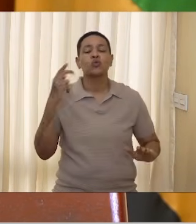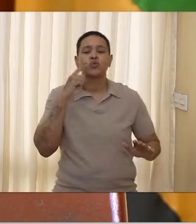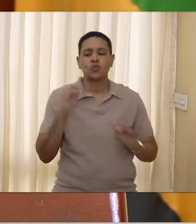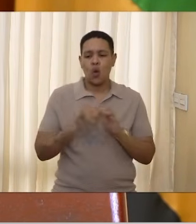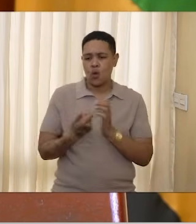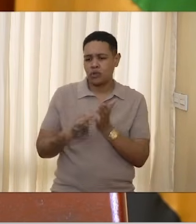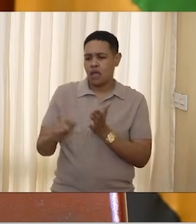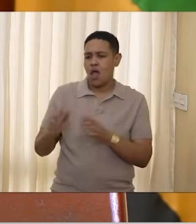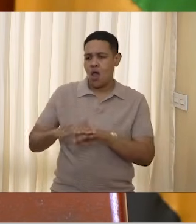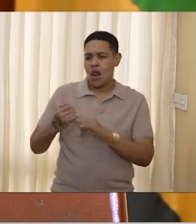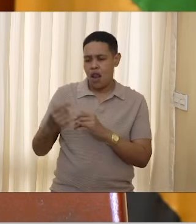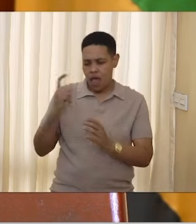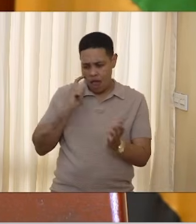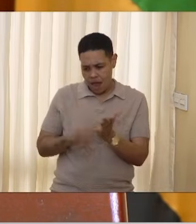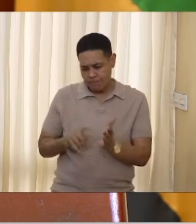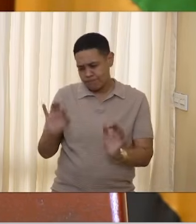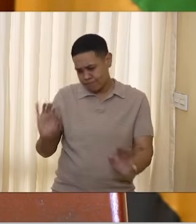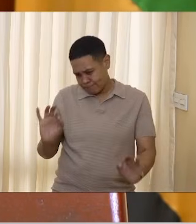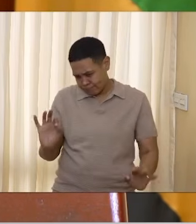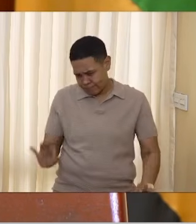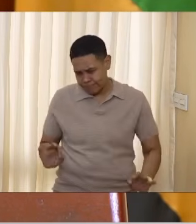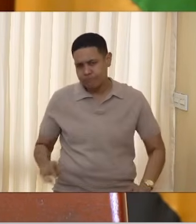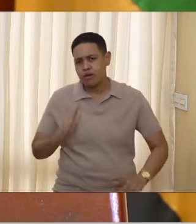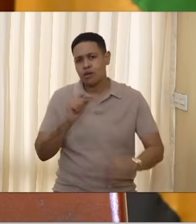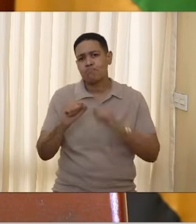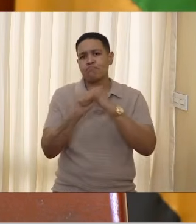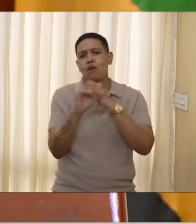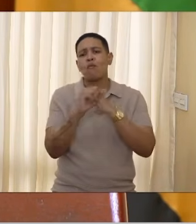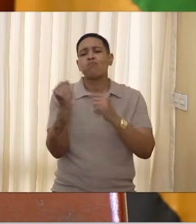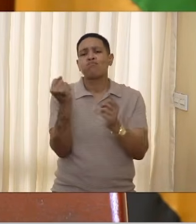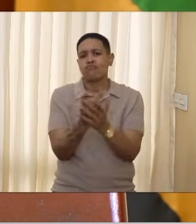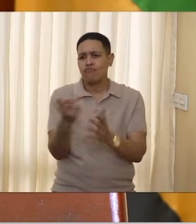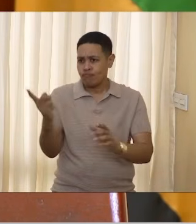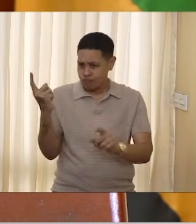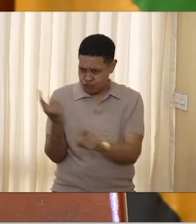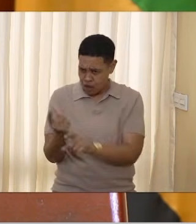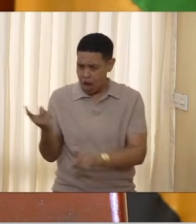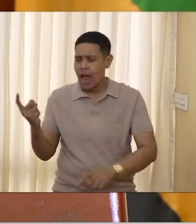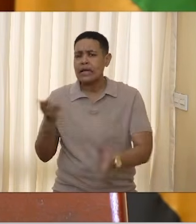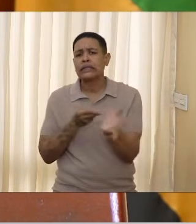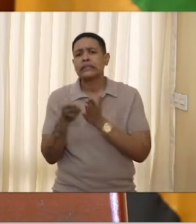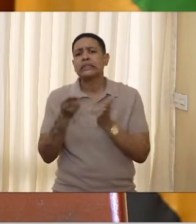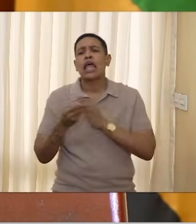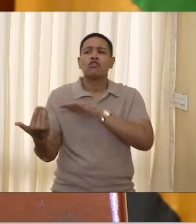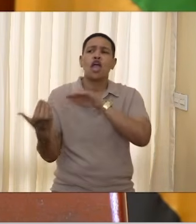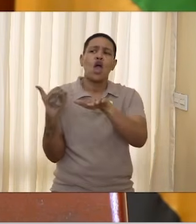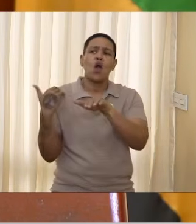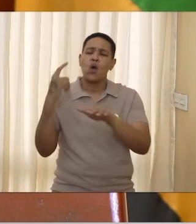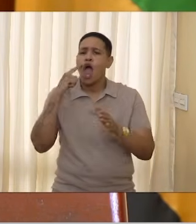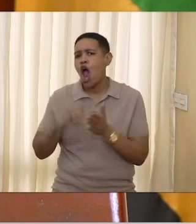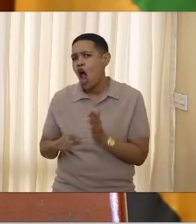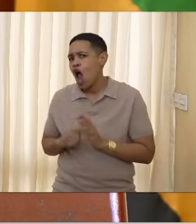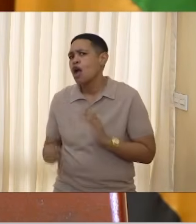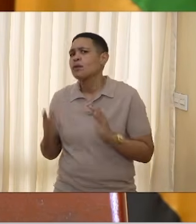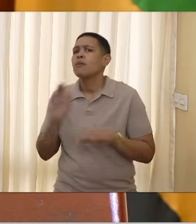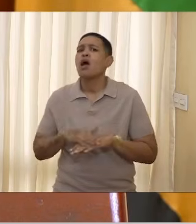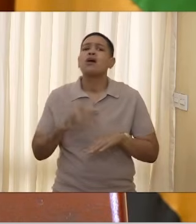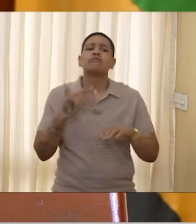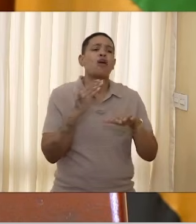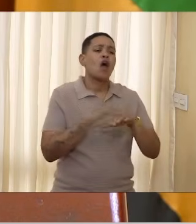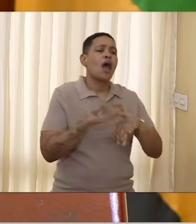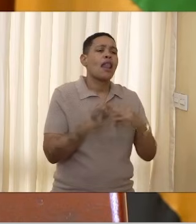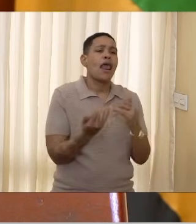electronic signatures, promote authentication, integrity and accountability and auditability of electronic